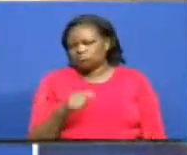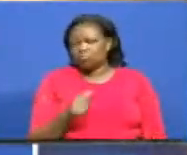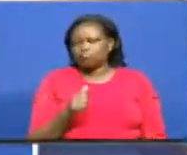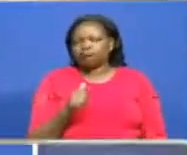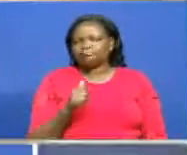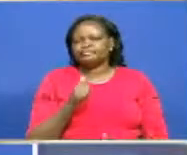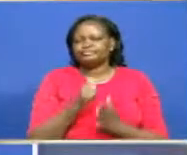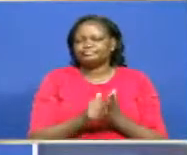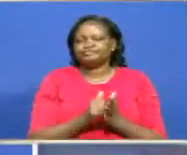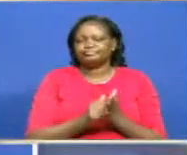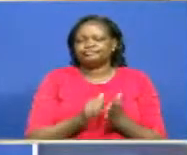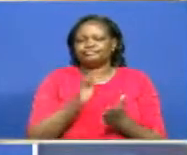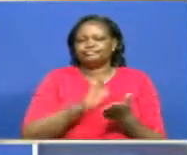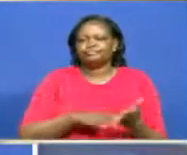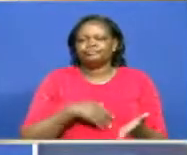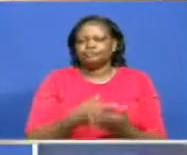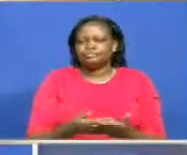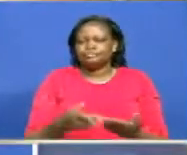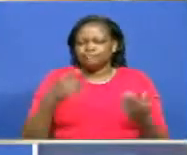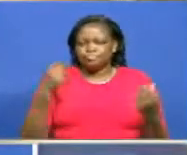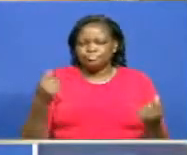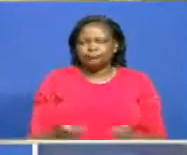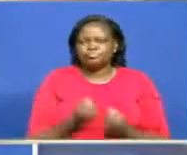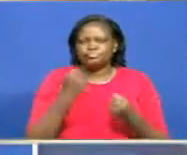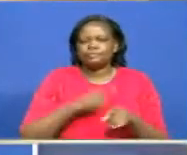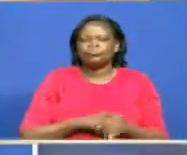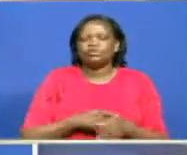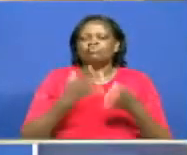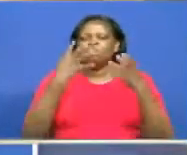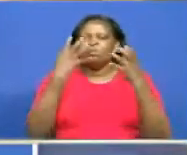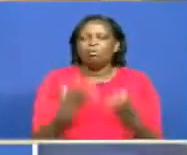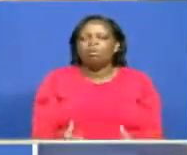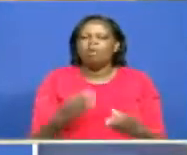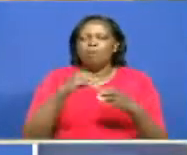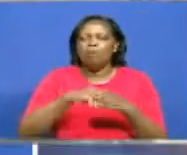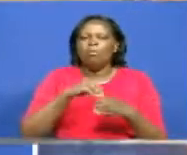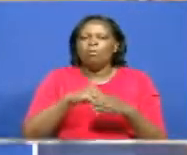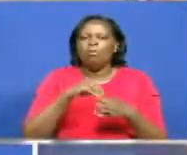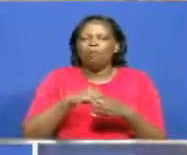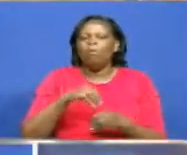This partnership comes at the back of heavy investments by the government in the rail